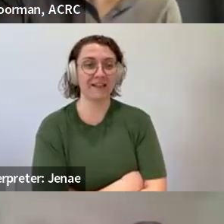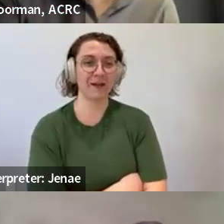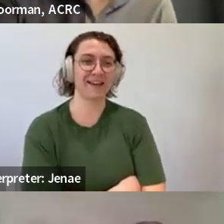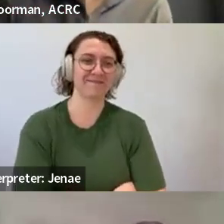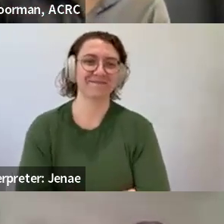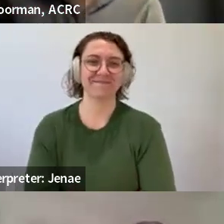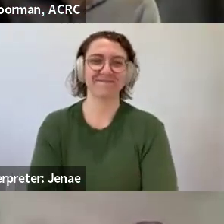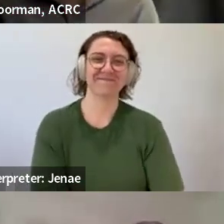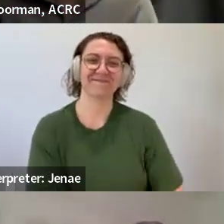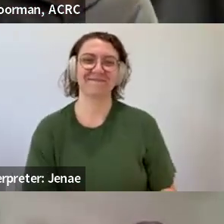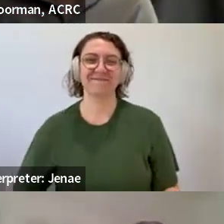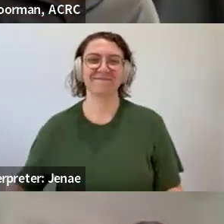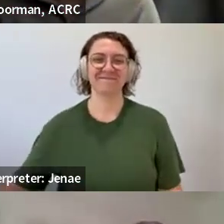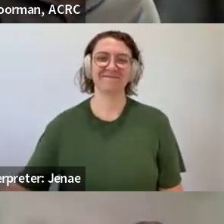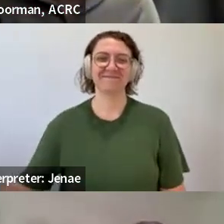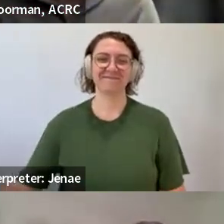show you more of next week.